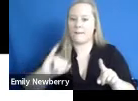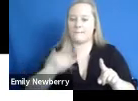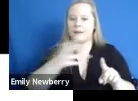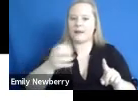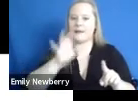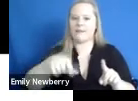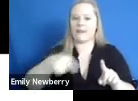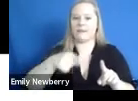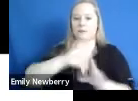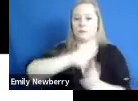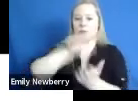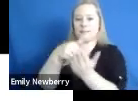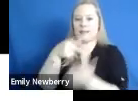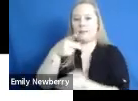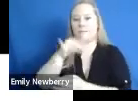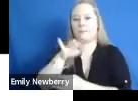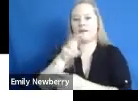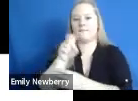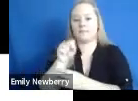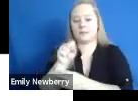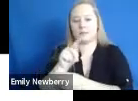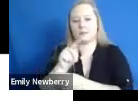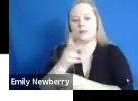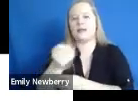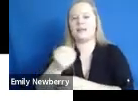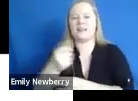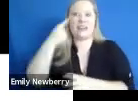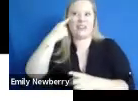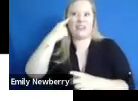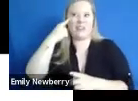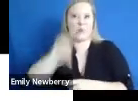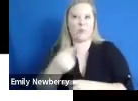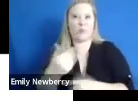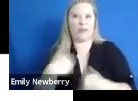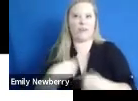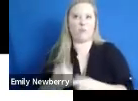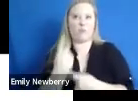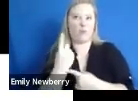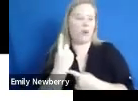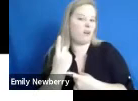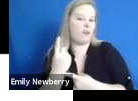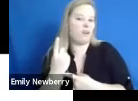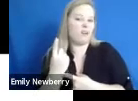pivot. And as far as I'm aware, I think we only have 1 side rail filled right now.